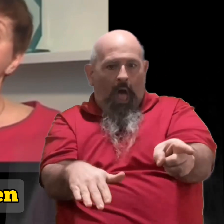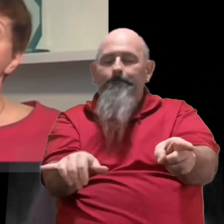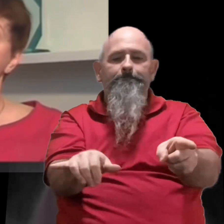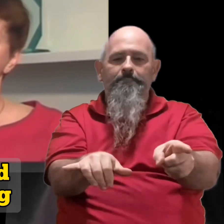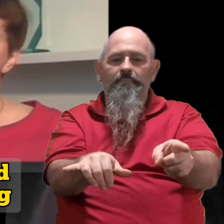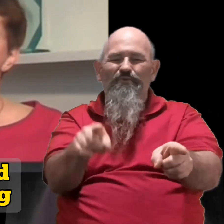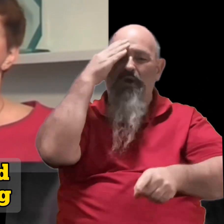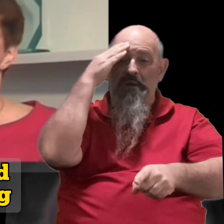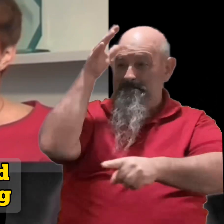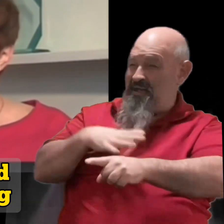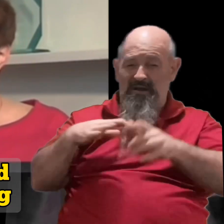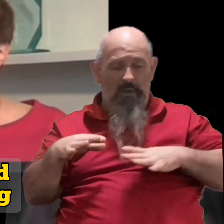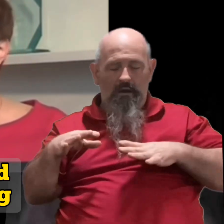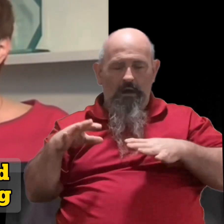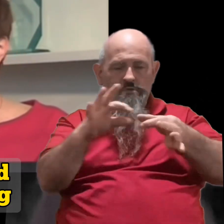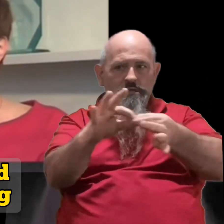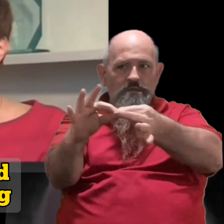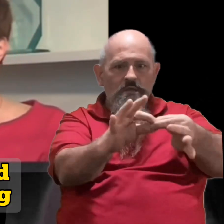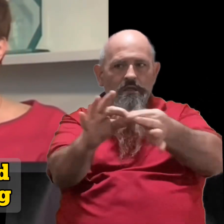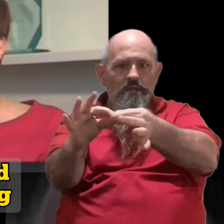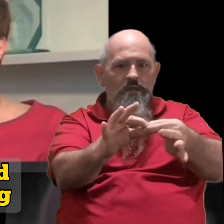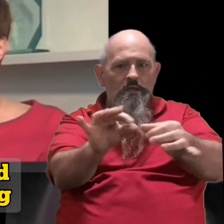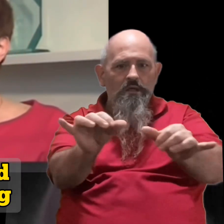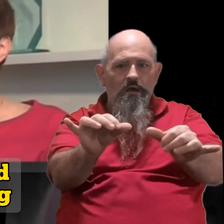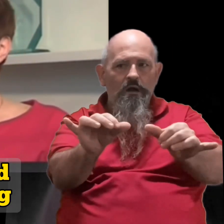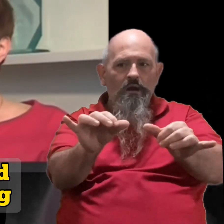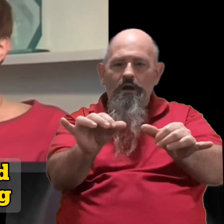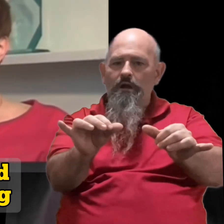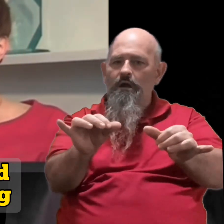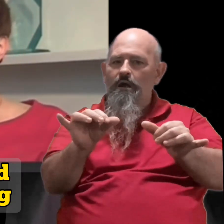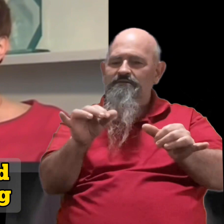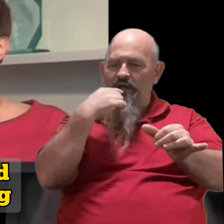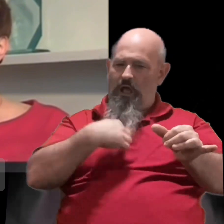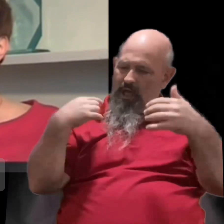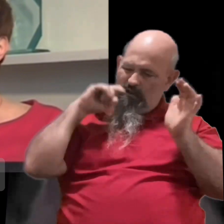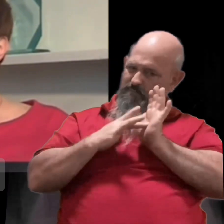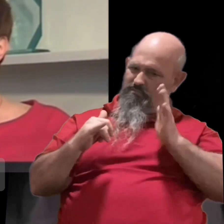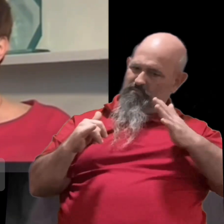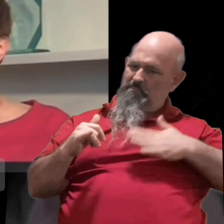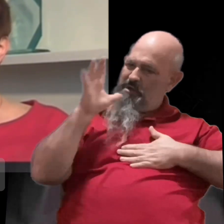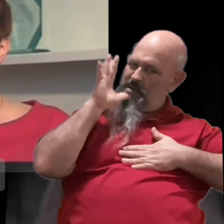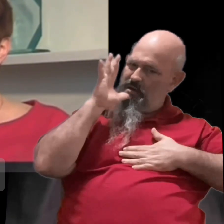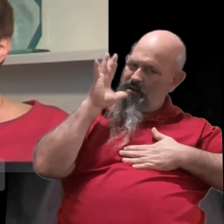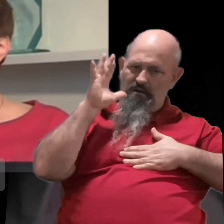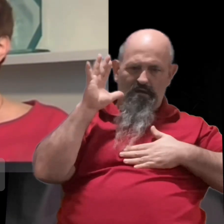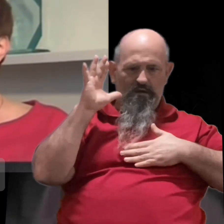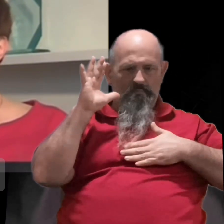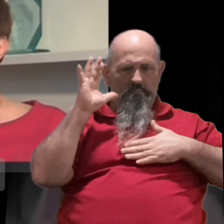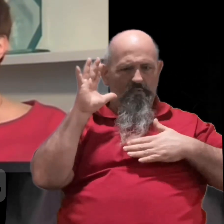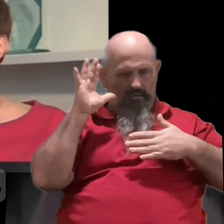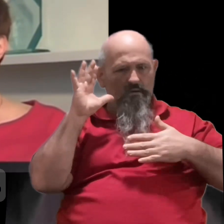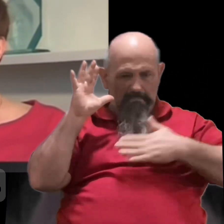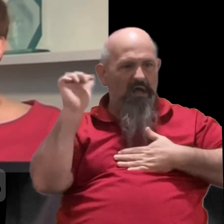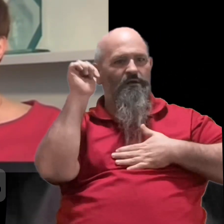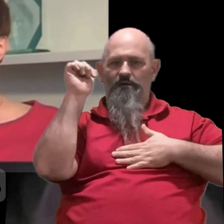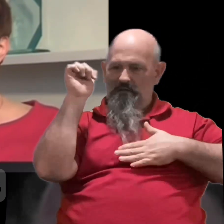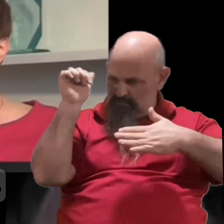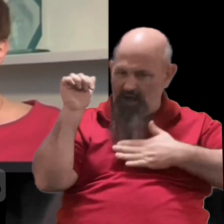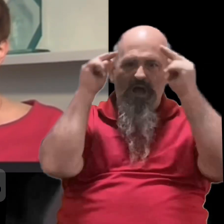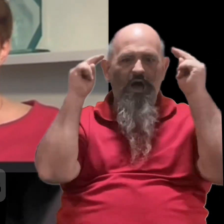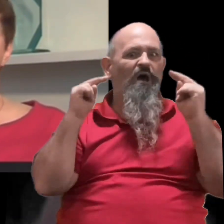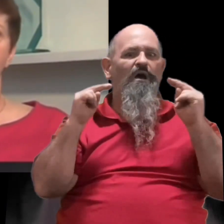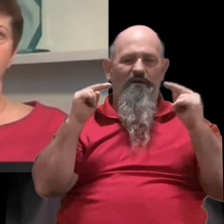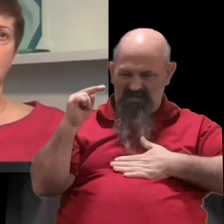women. It was men and women ringing, saying, "I was abused by my mother, by my aunt,